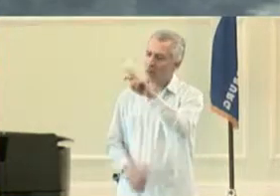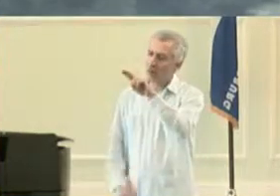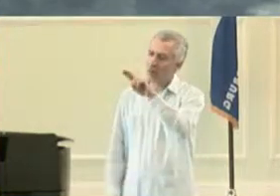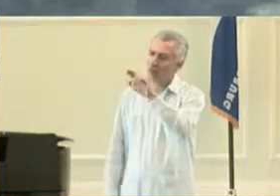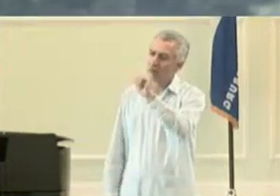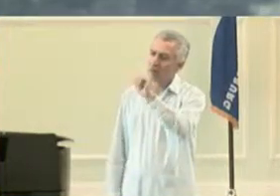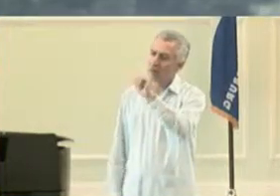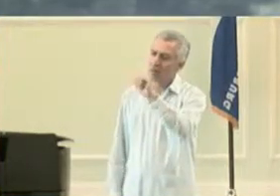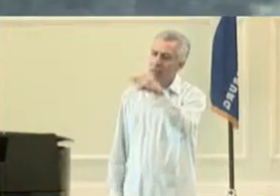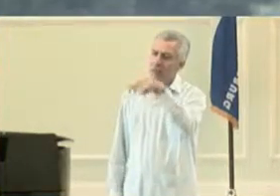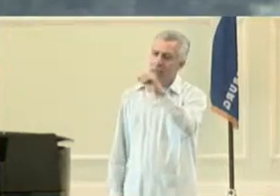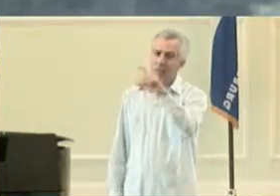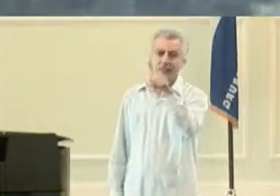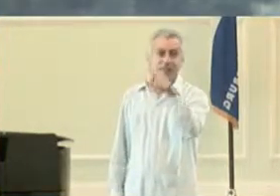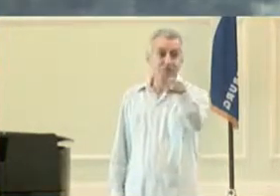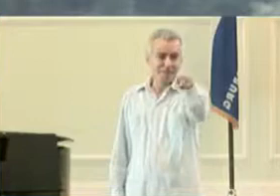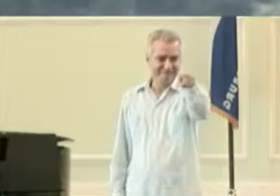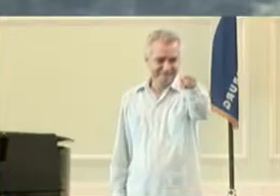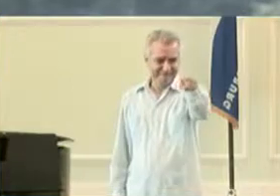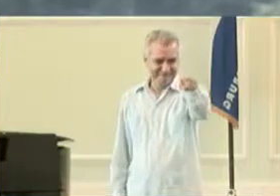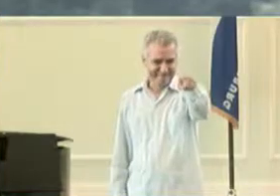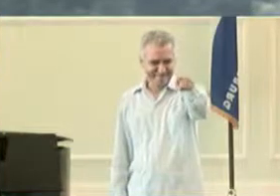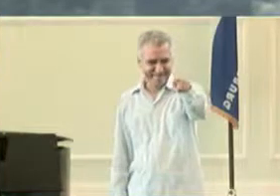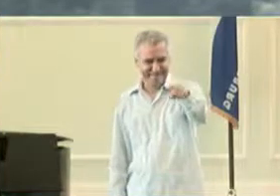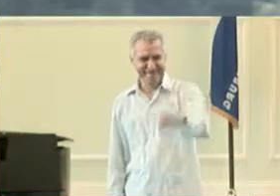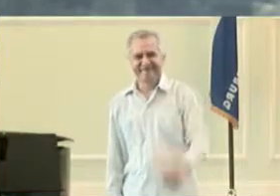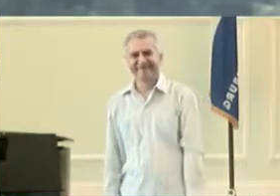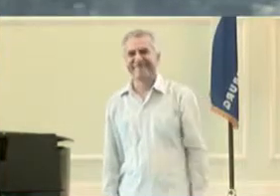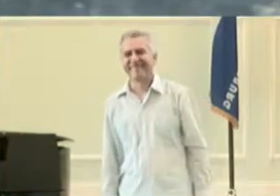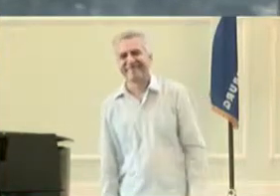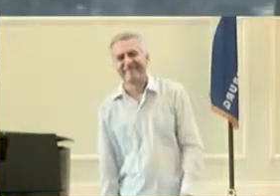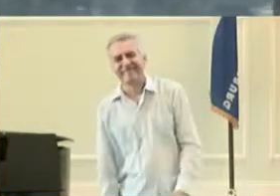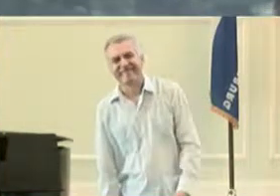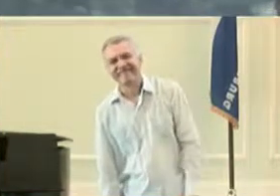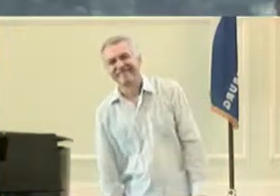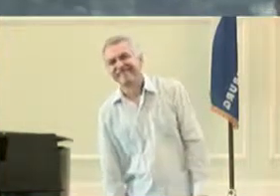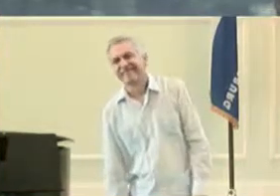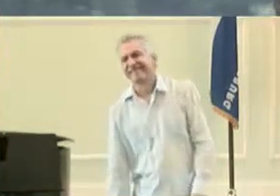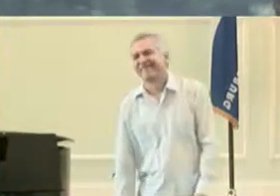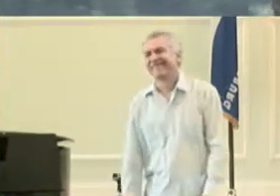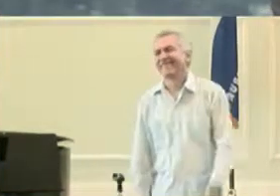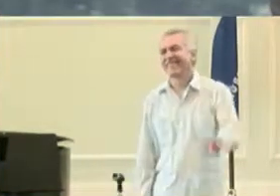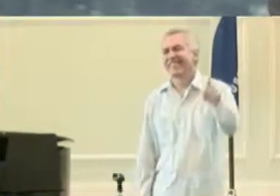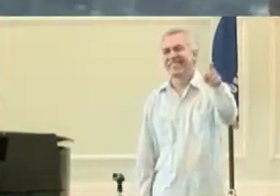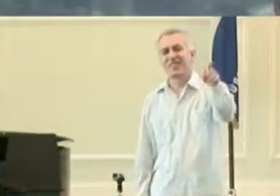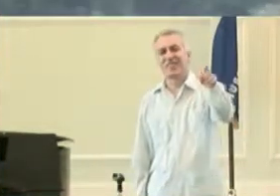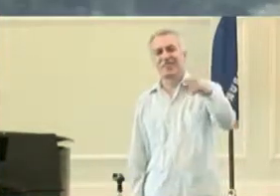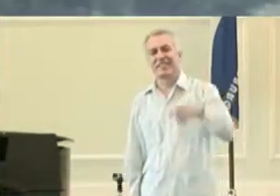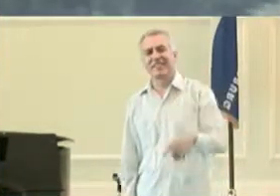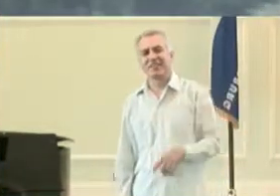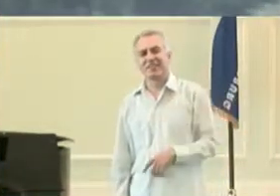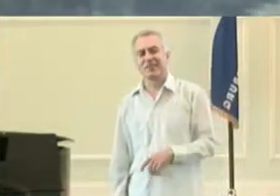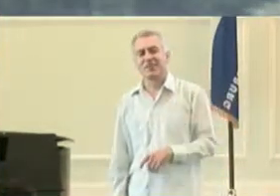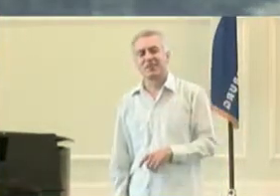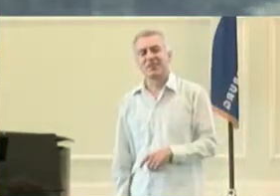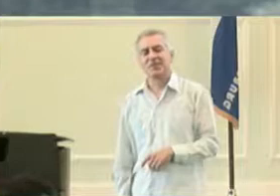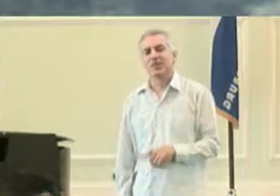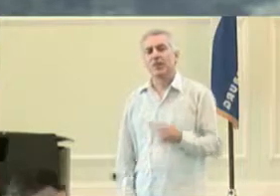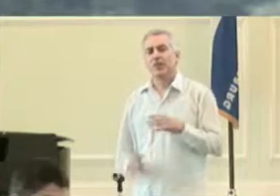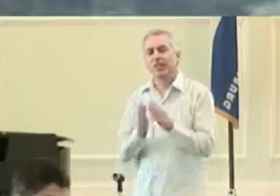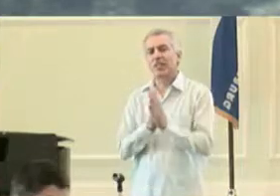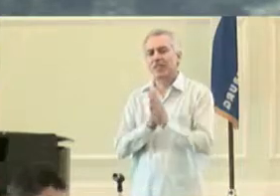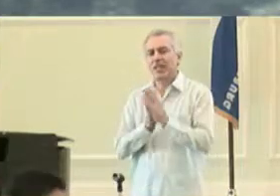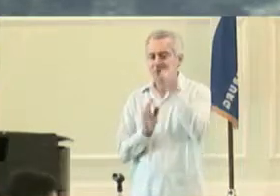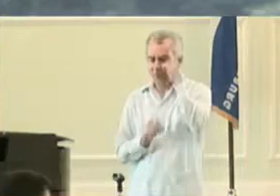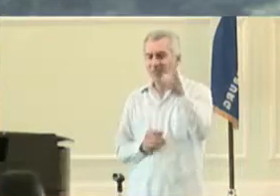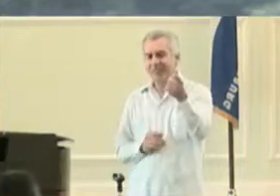Raquel, raise your hand. This is Raquel, one of our newest transfer members. And we need to pray in a special